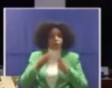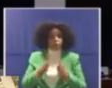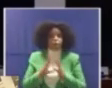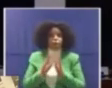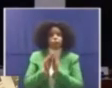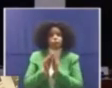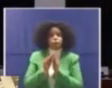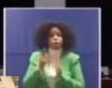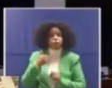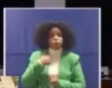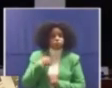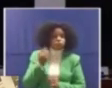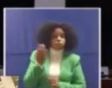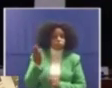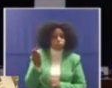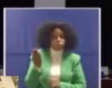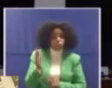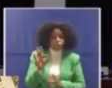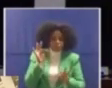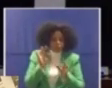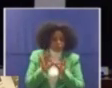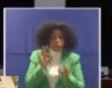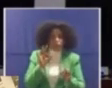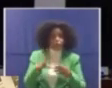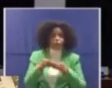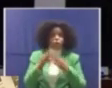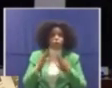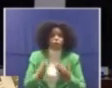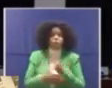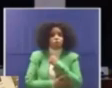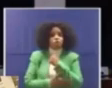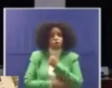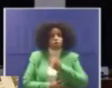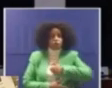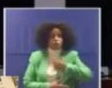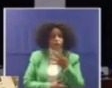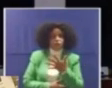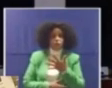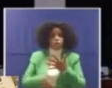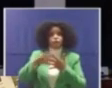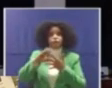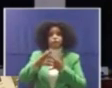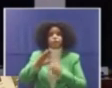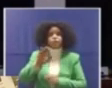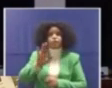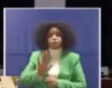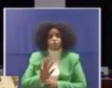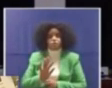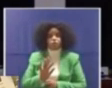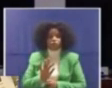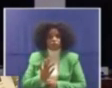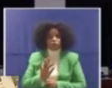but particularly members of the C5 and relevant players beyond the region and continent.